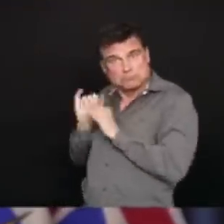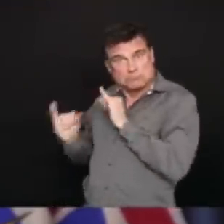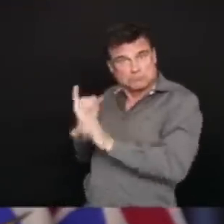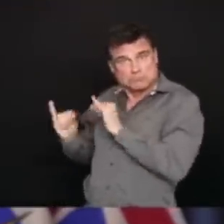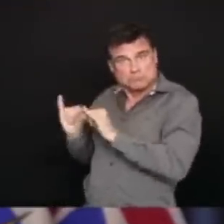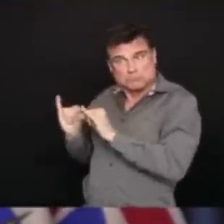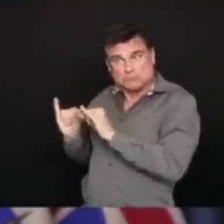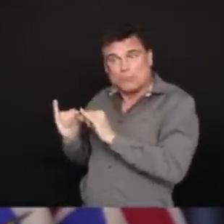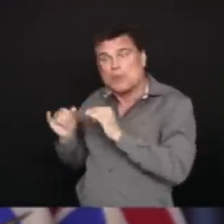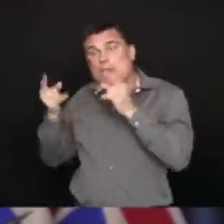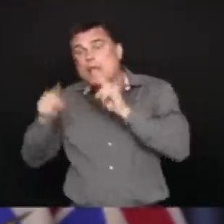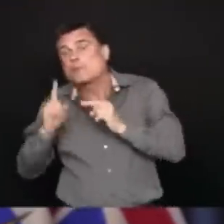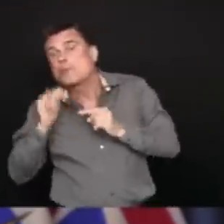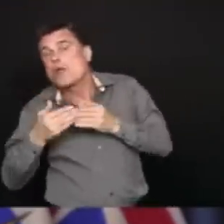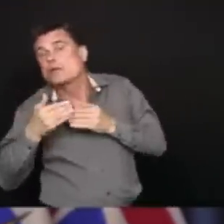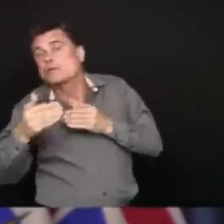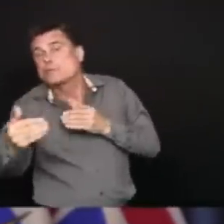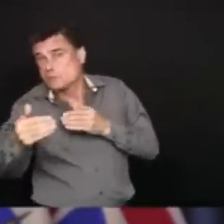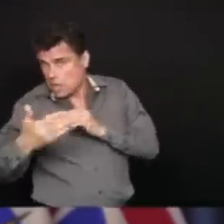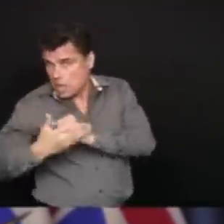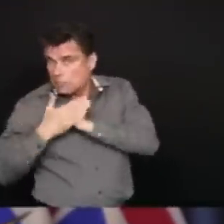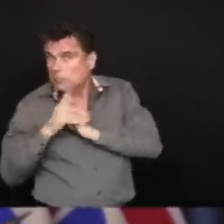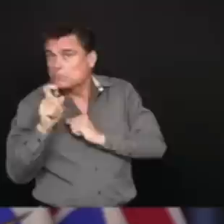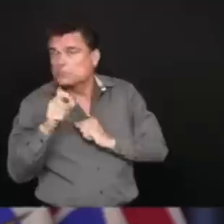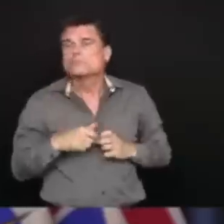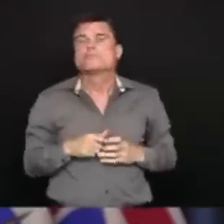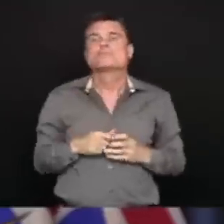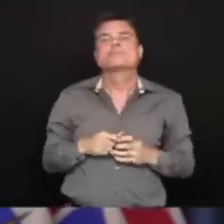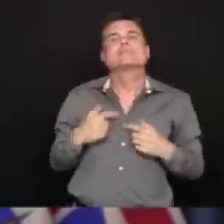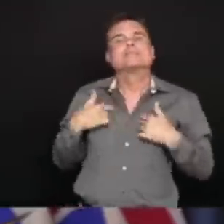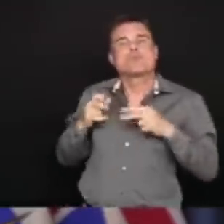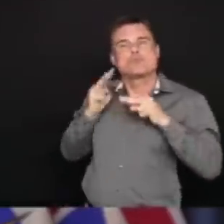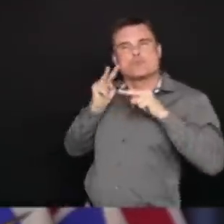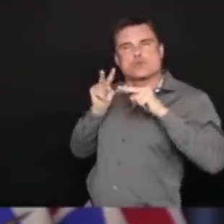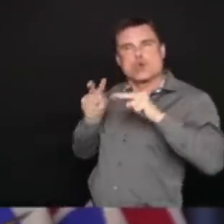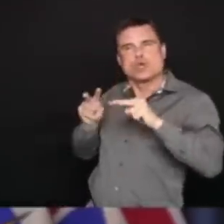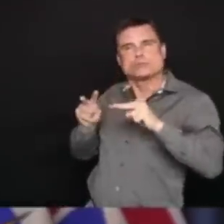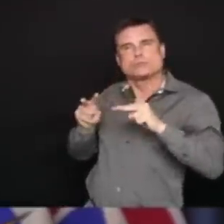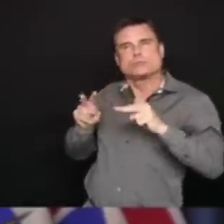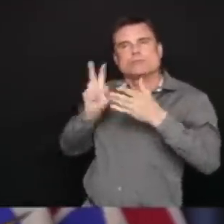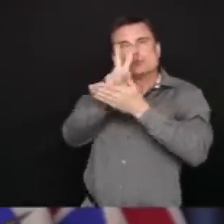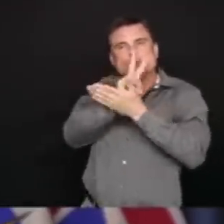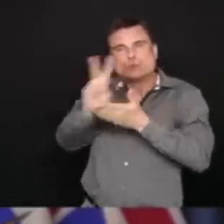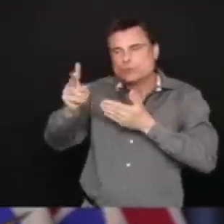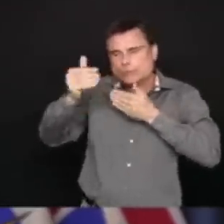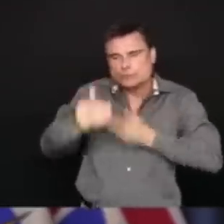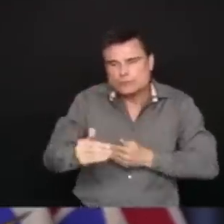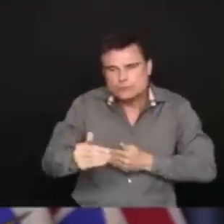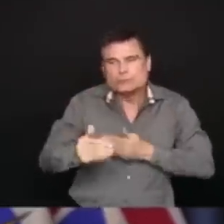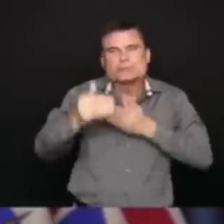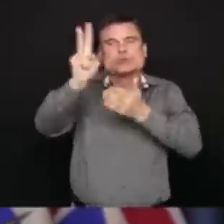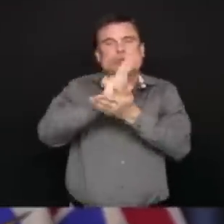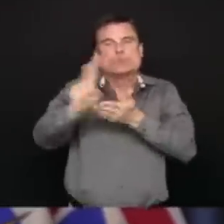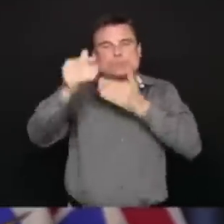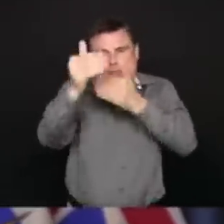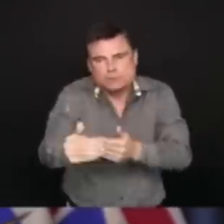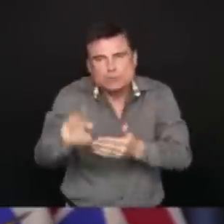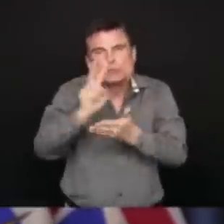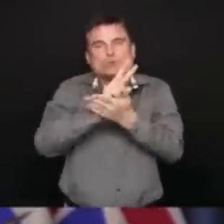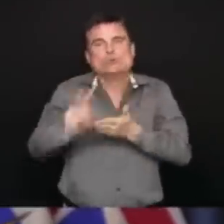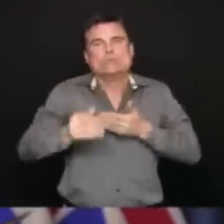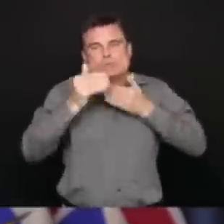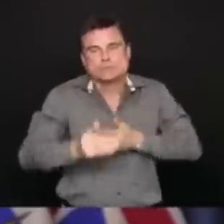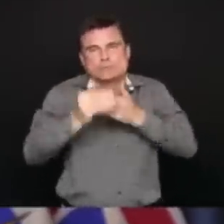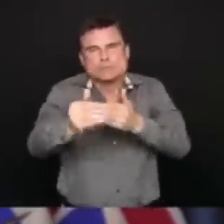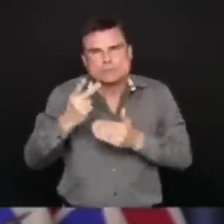2-week periods, so that we make sure that we're not getting ahead of us and we don't start seeing rapid, explosive growth that